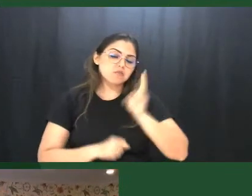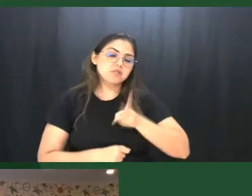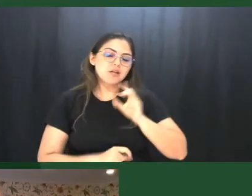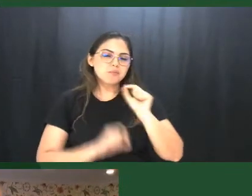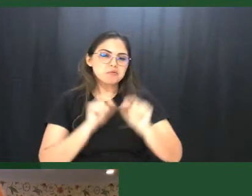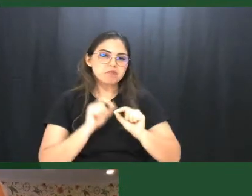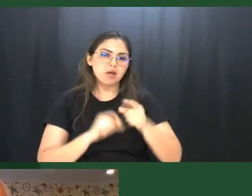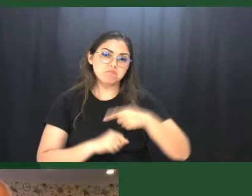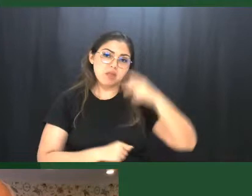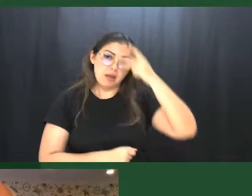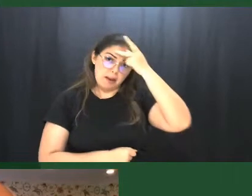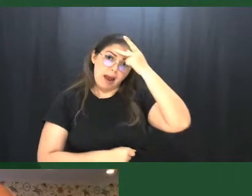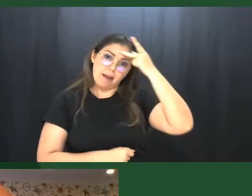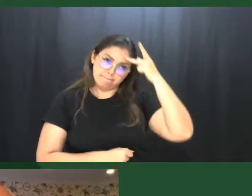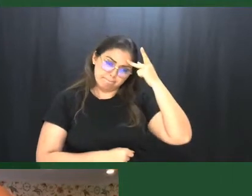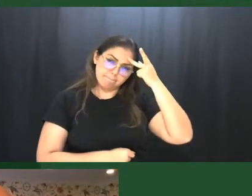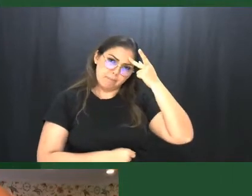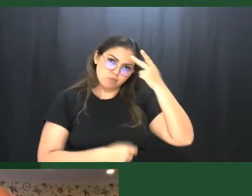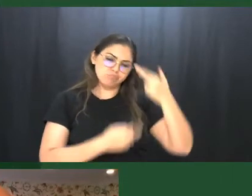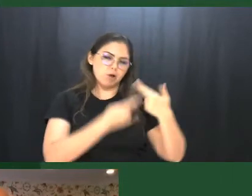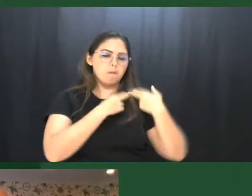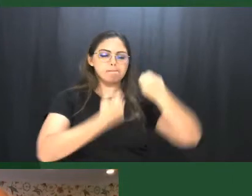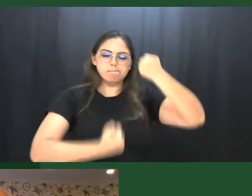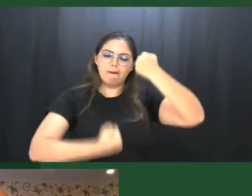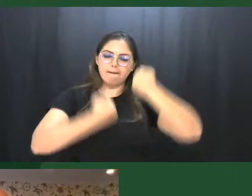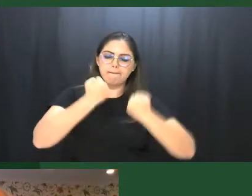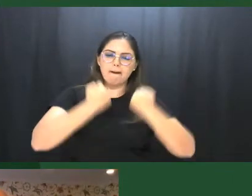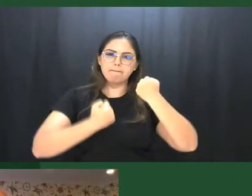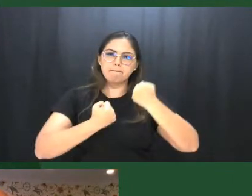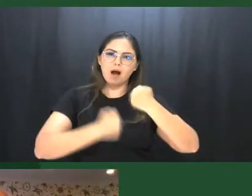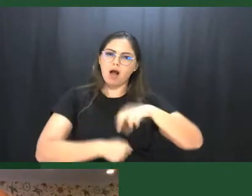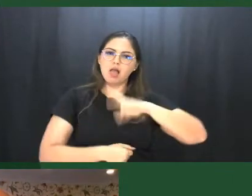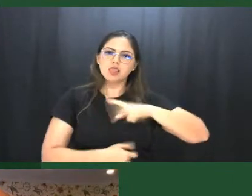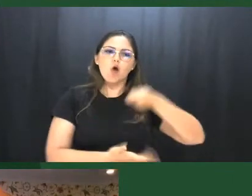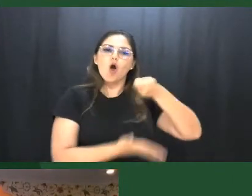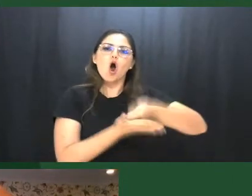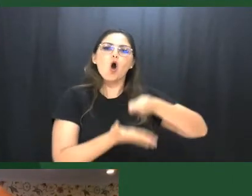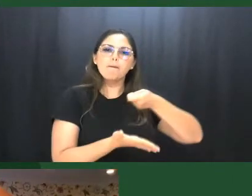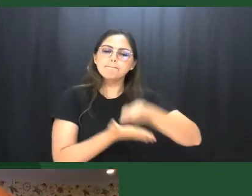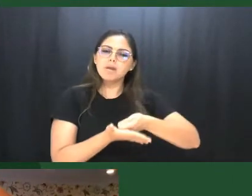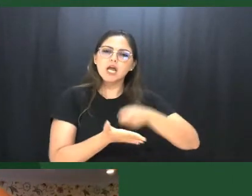human passenger required to be present at the vehicle at all.